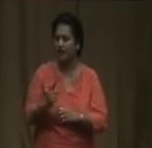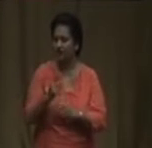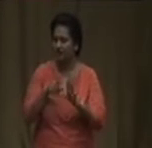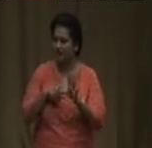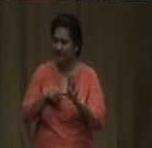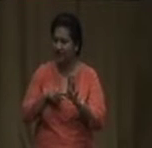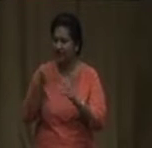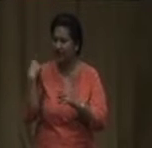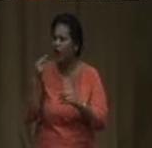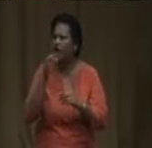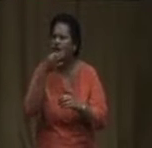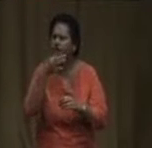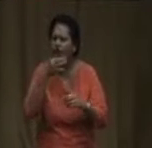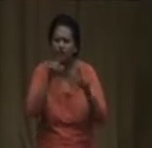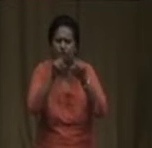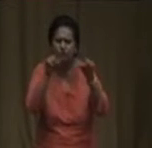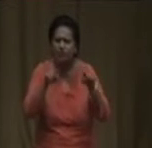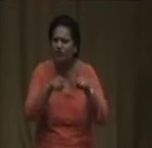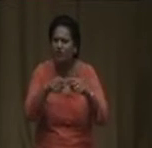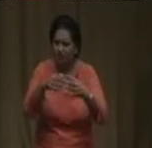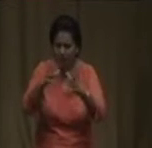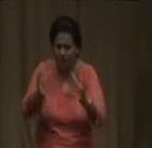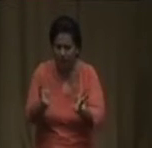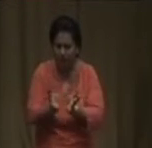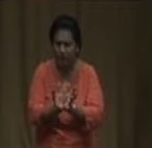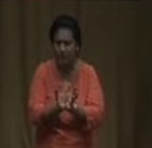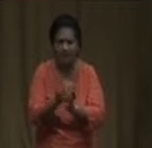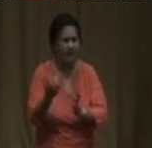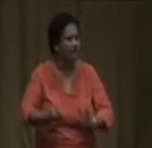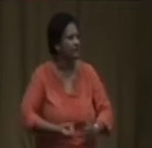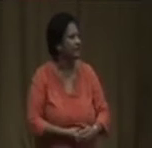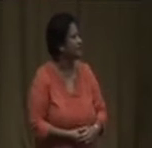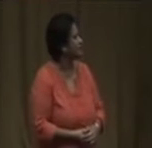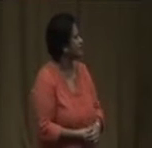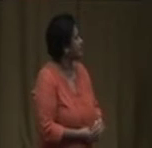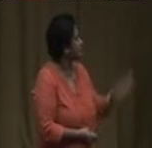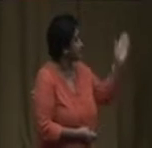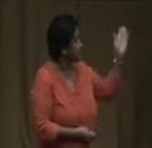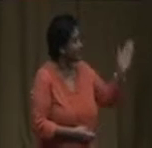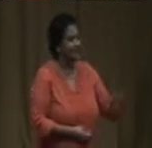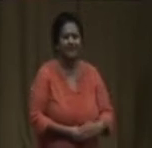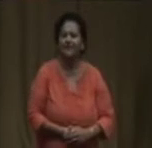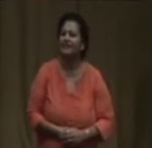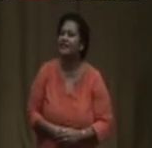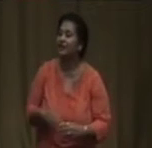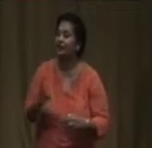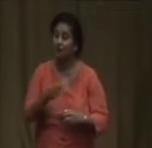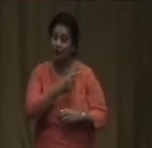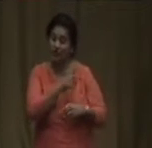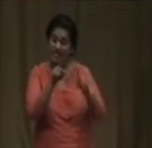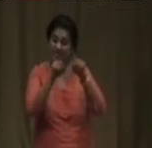not many images of Lapita pottery around. And we managed to source this image from a